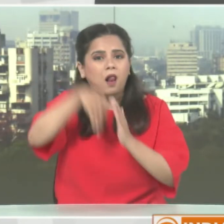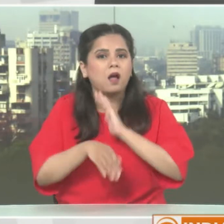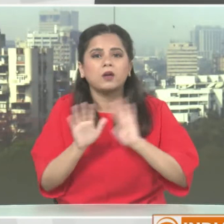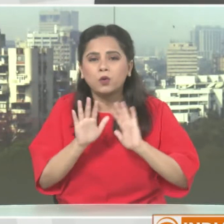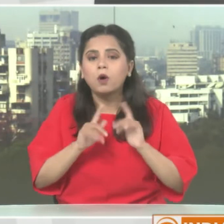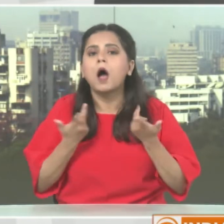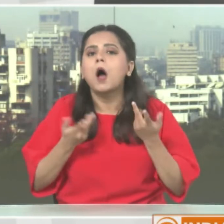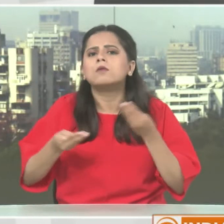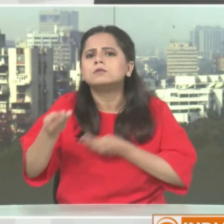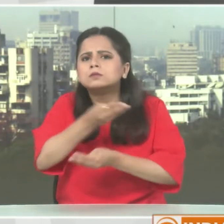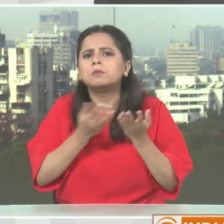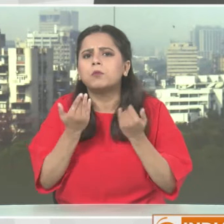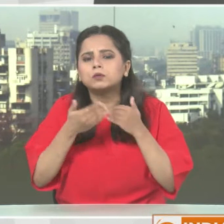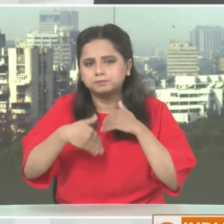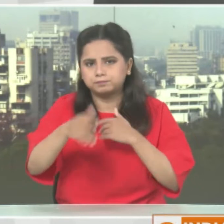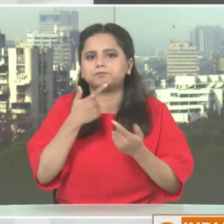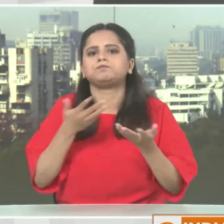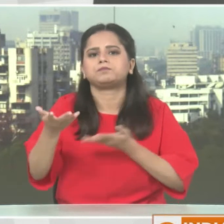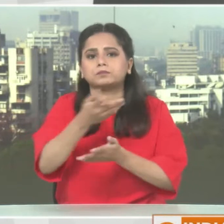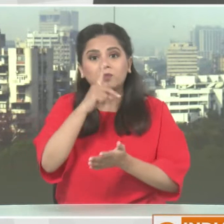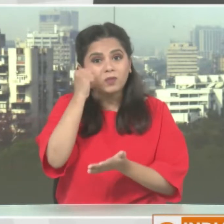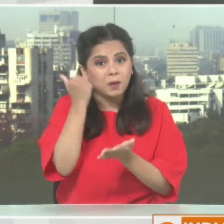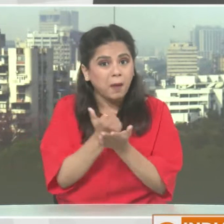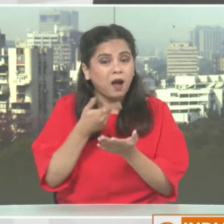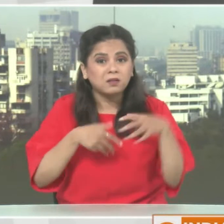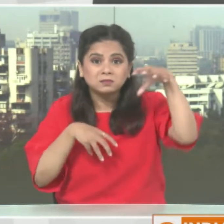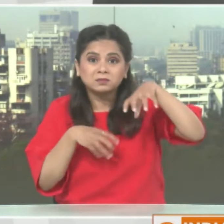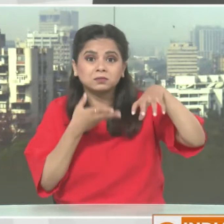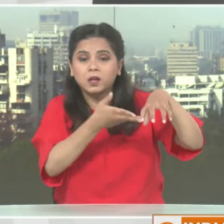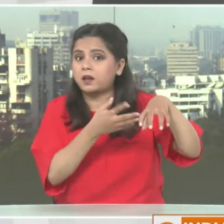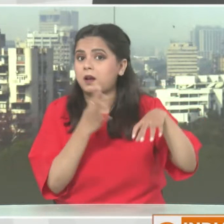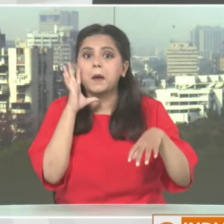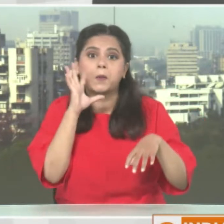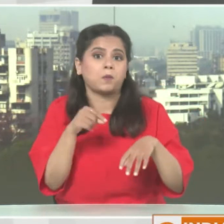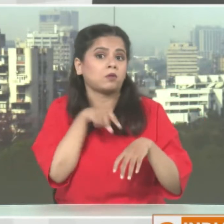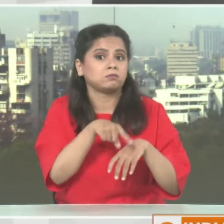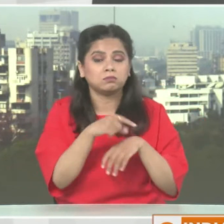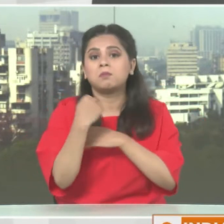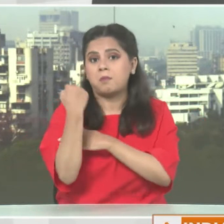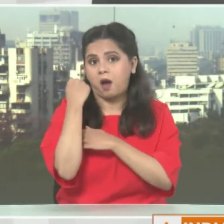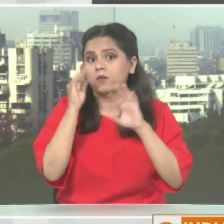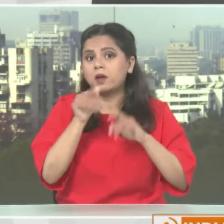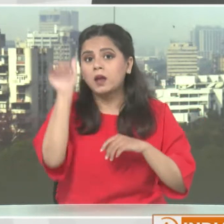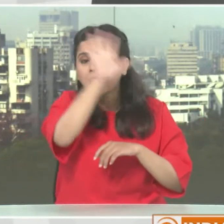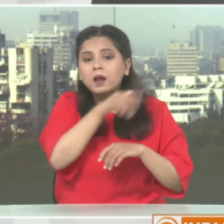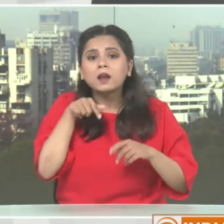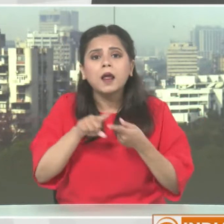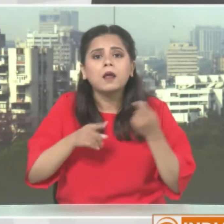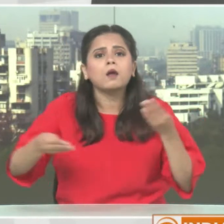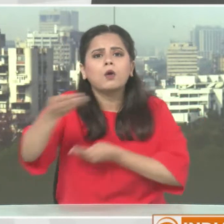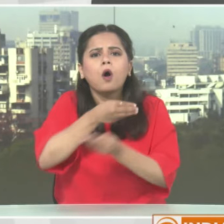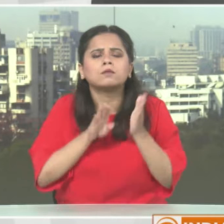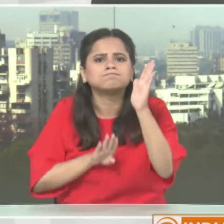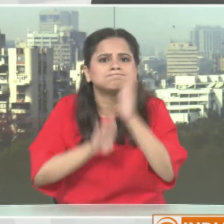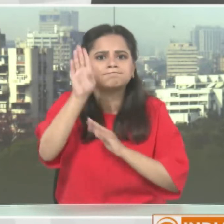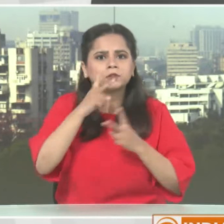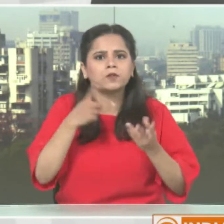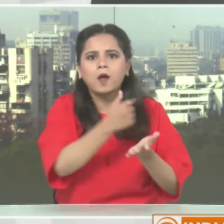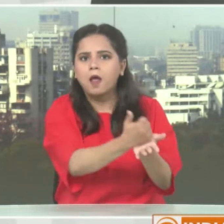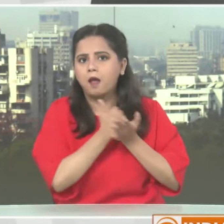sector. The banking sector plays an important role in contributing to India's economic growth through